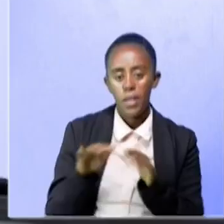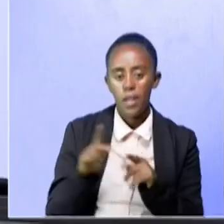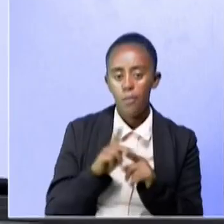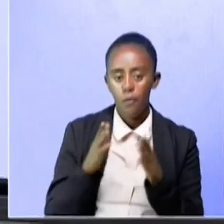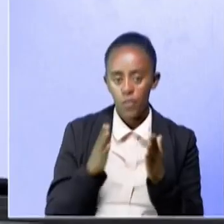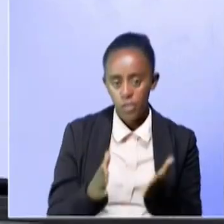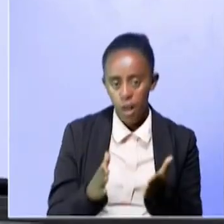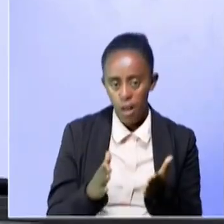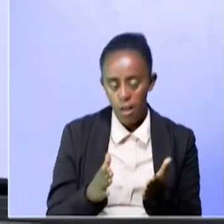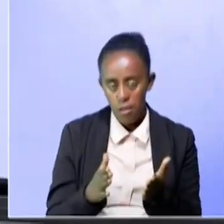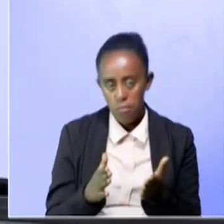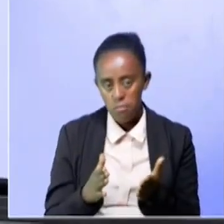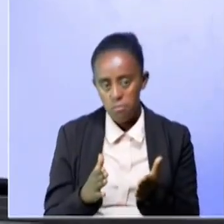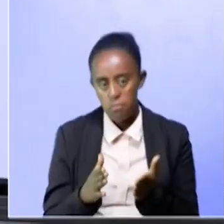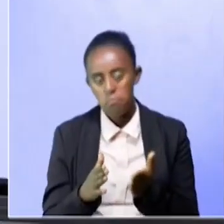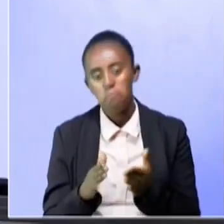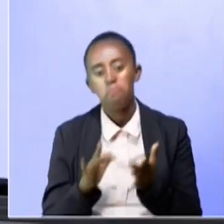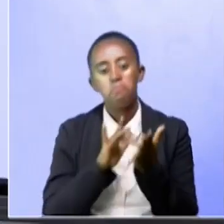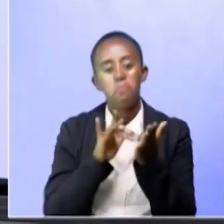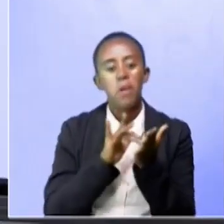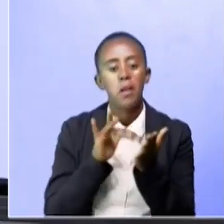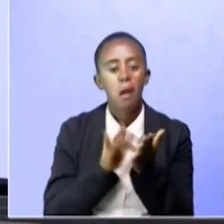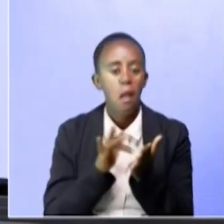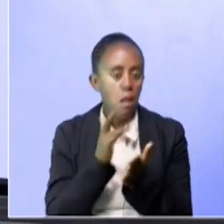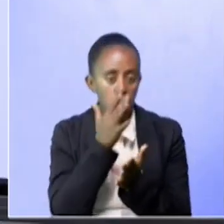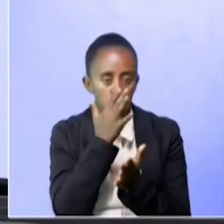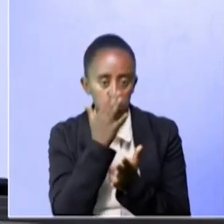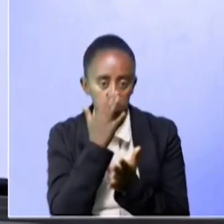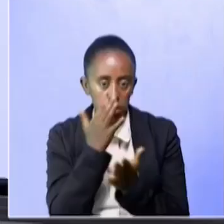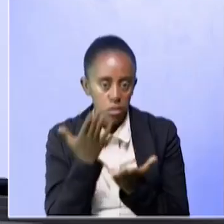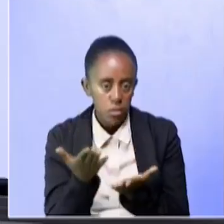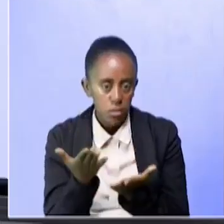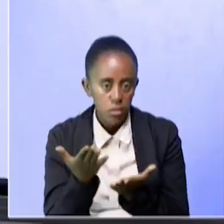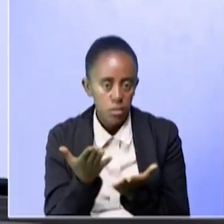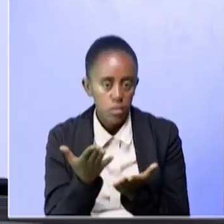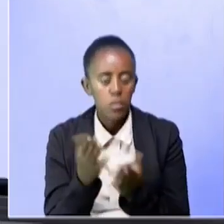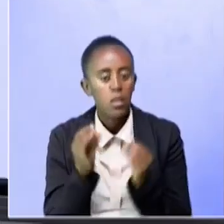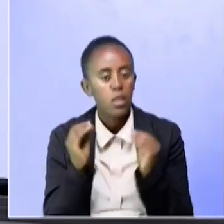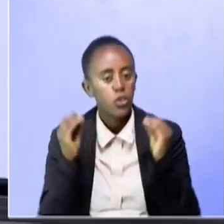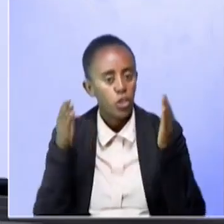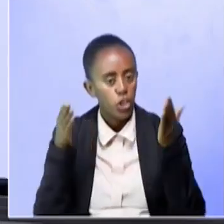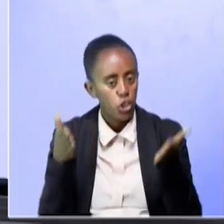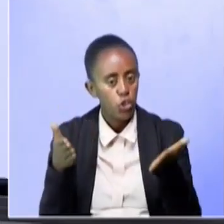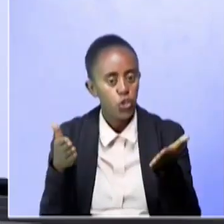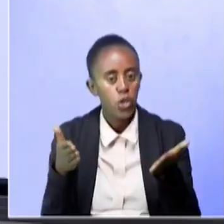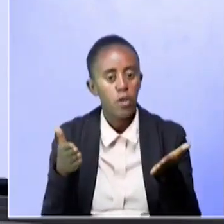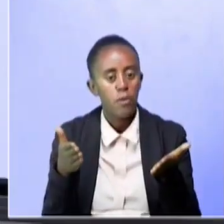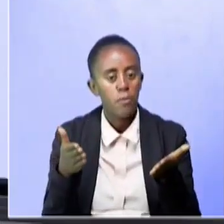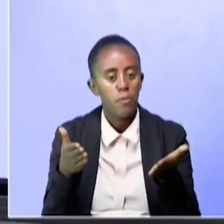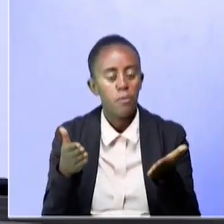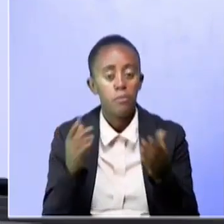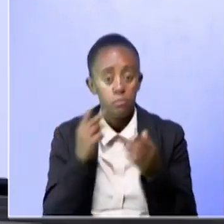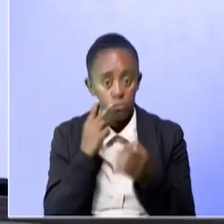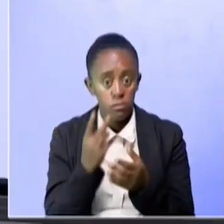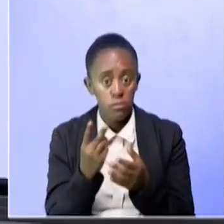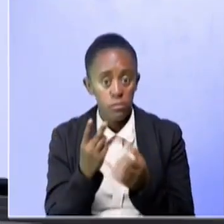professionals, the medical expertise, the teachers. You